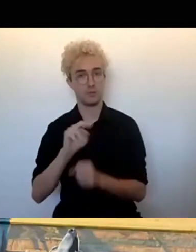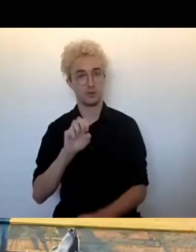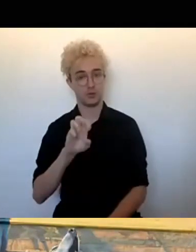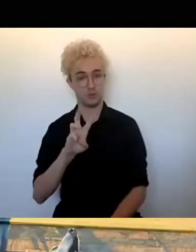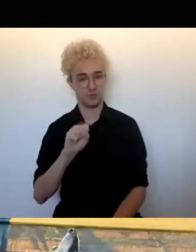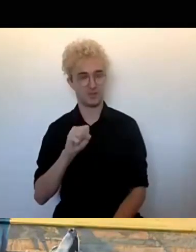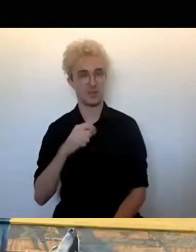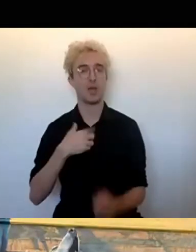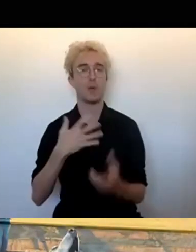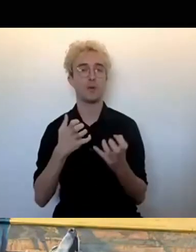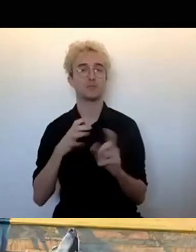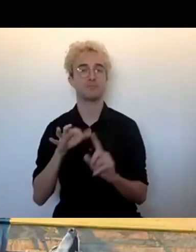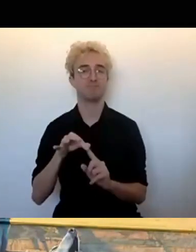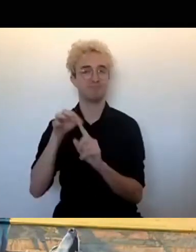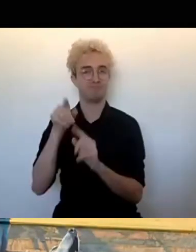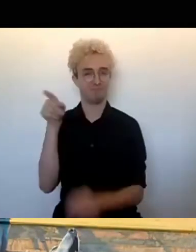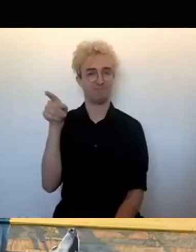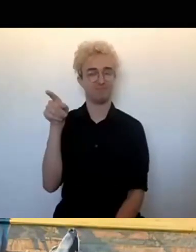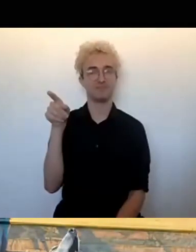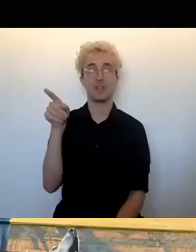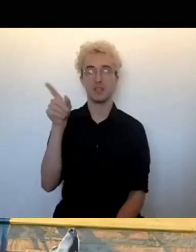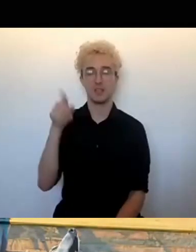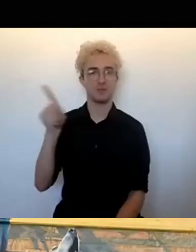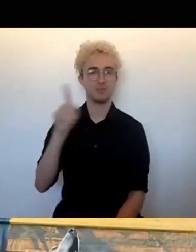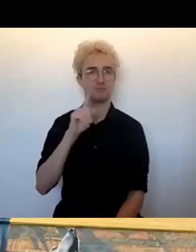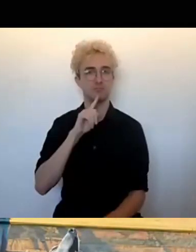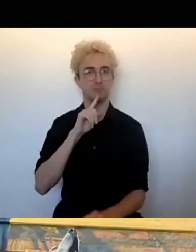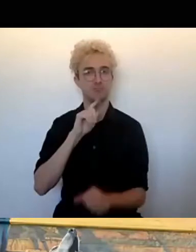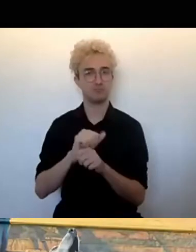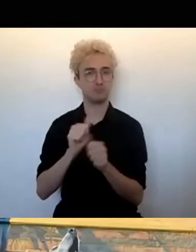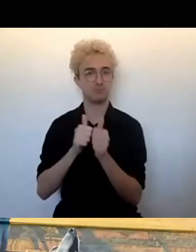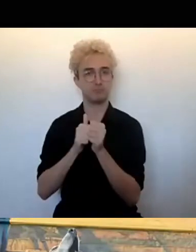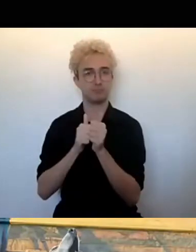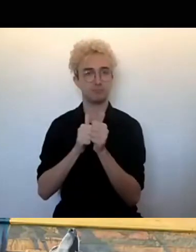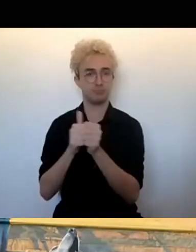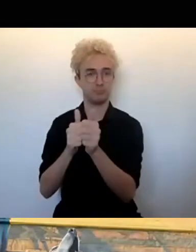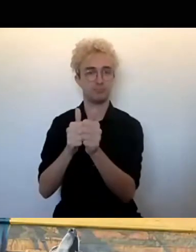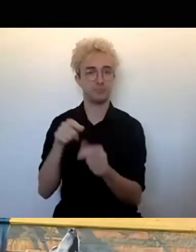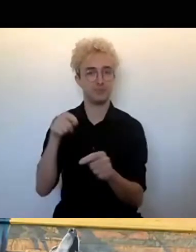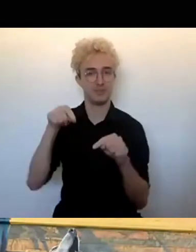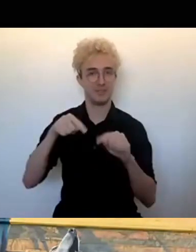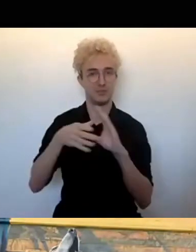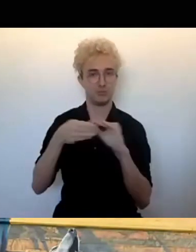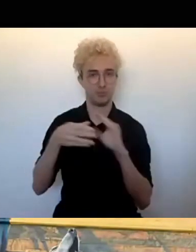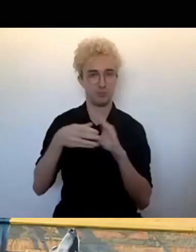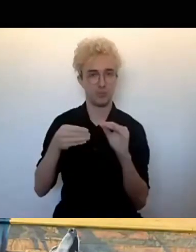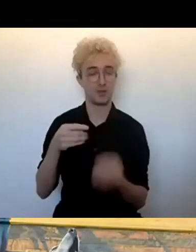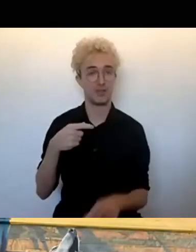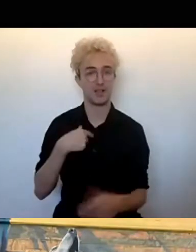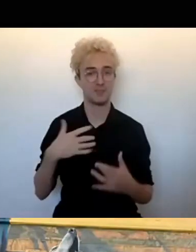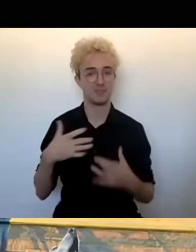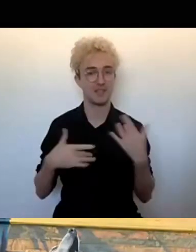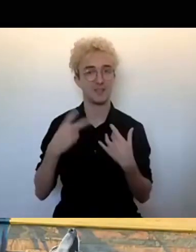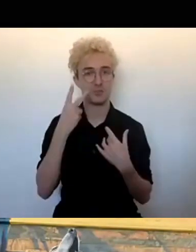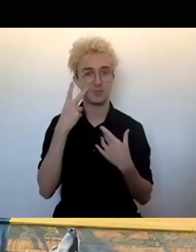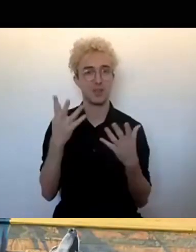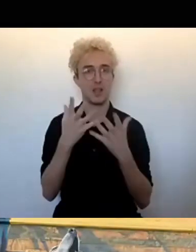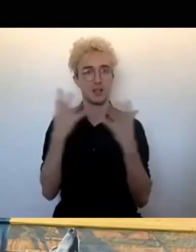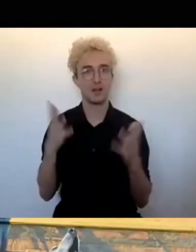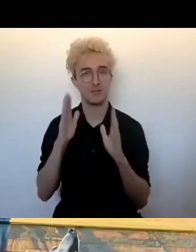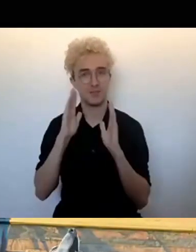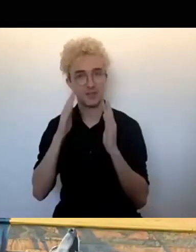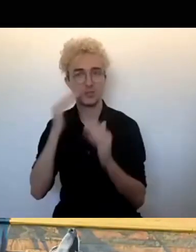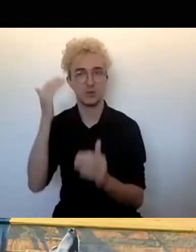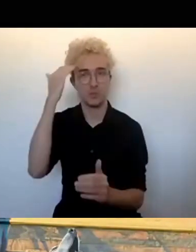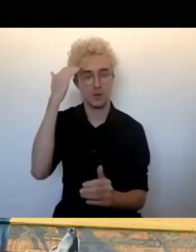out to, because they've been really tracking Anubis's story here. And I'm pleased to see the attention and awareness that this